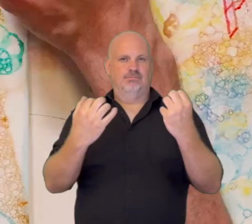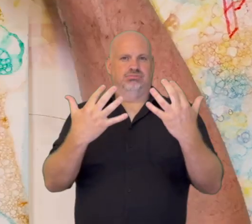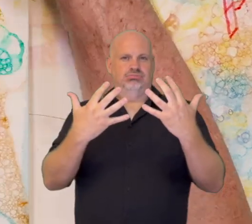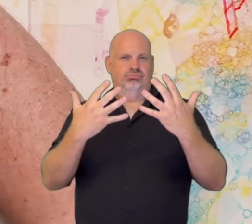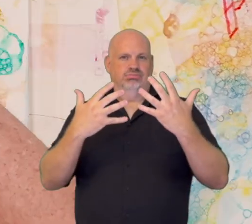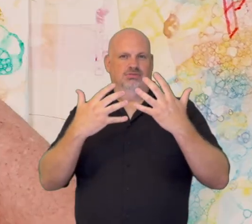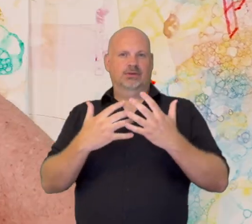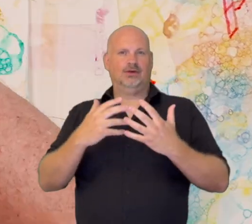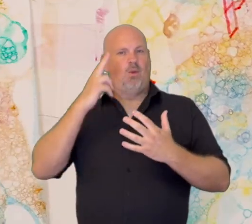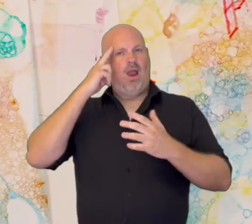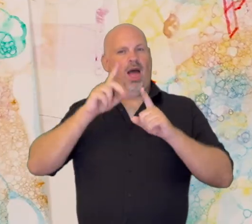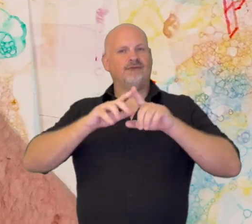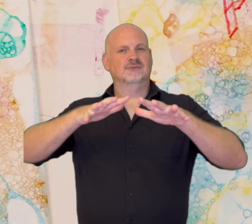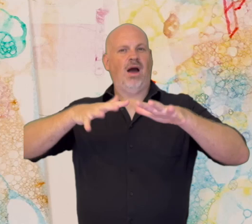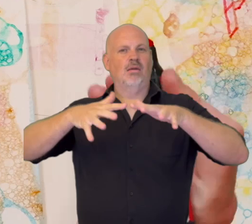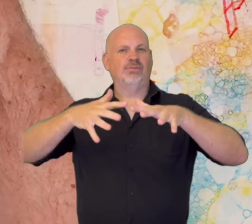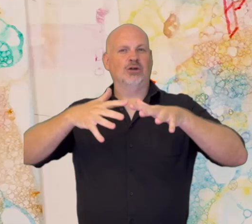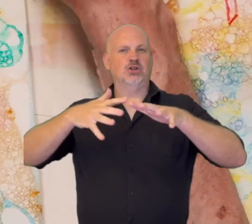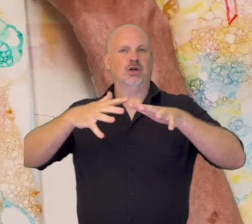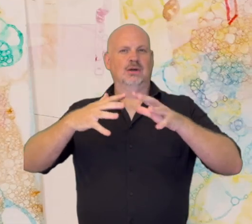what I'd call this. It's like a vibration line.